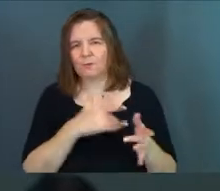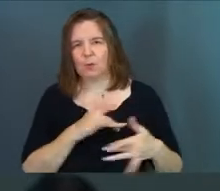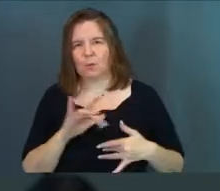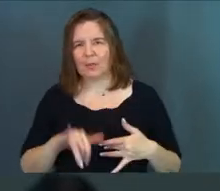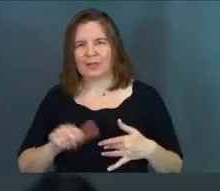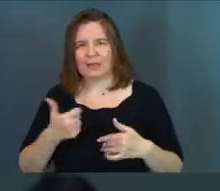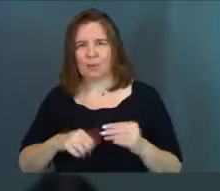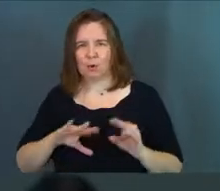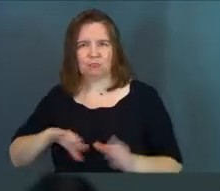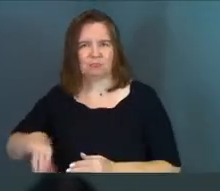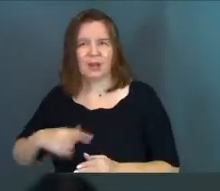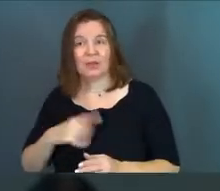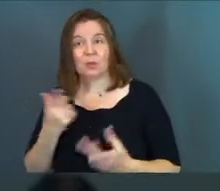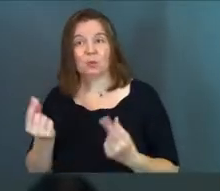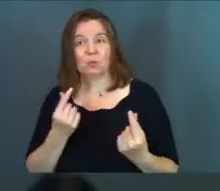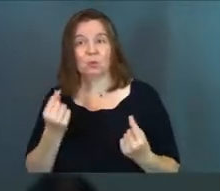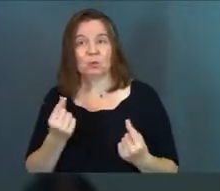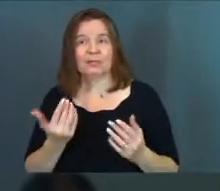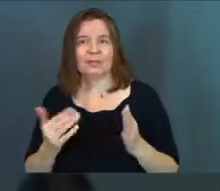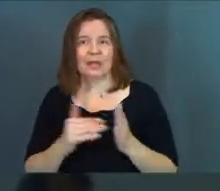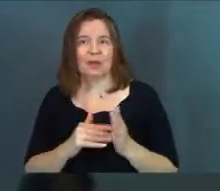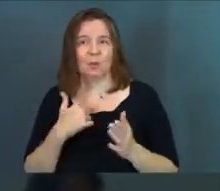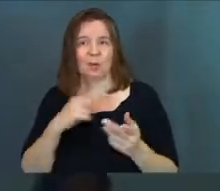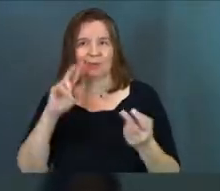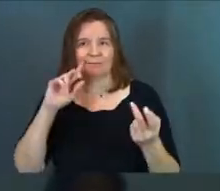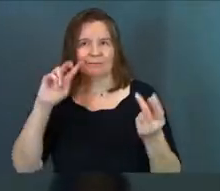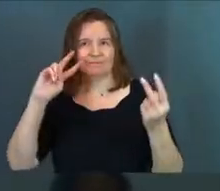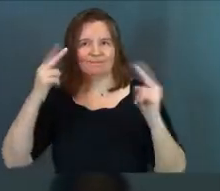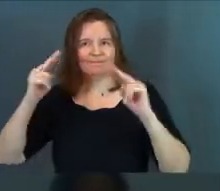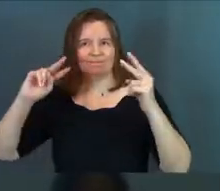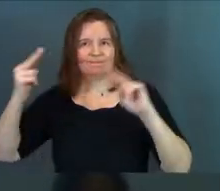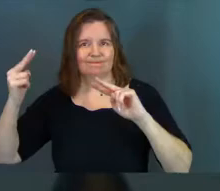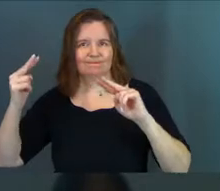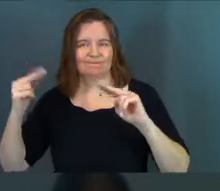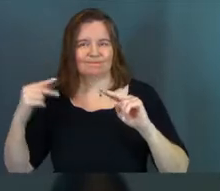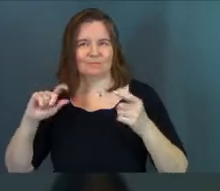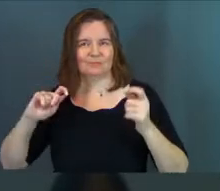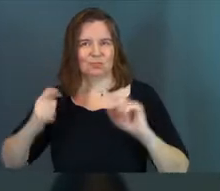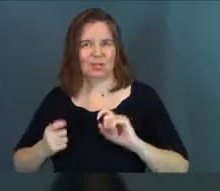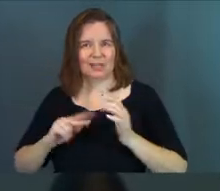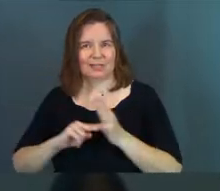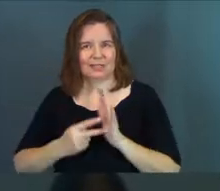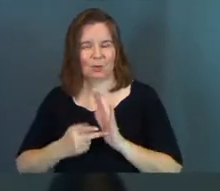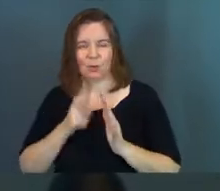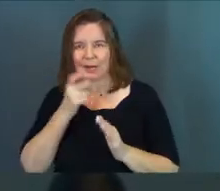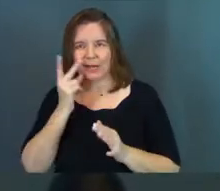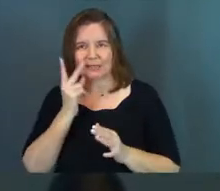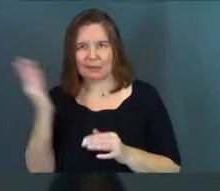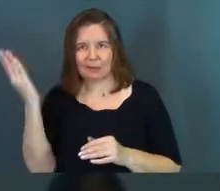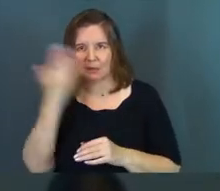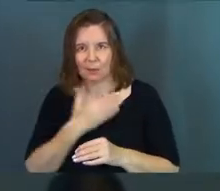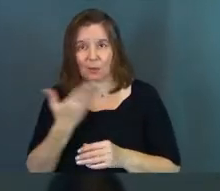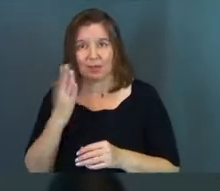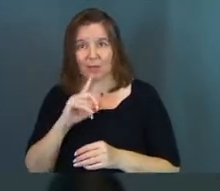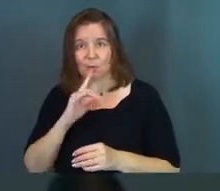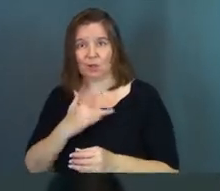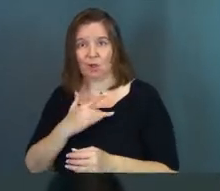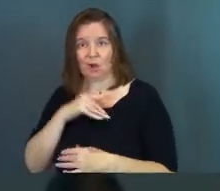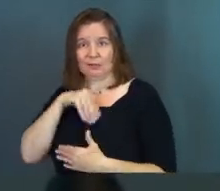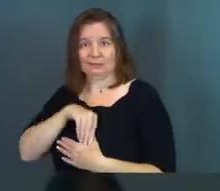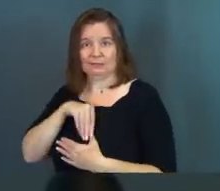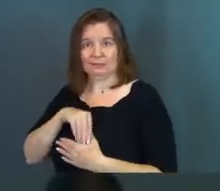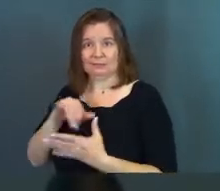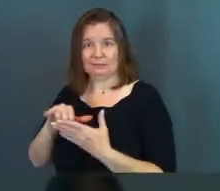have to worry about this anymore. I think what we're doing is, again, we're twisting the intention. We're misreading. We're not seeing what God's real heart was